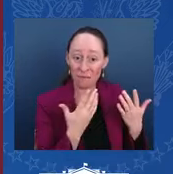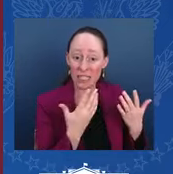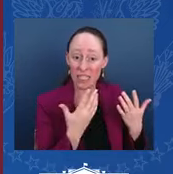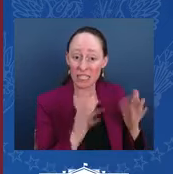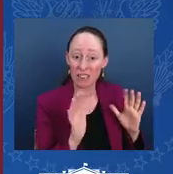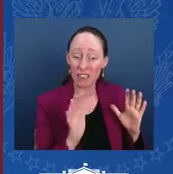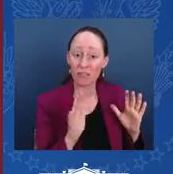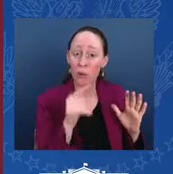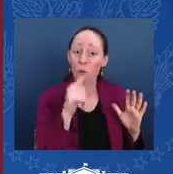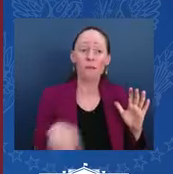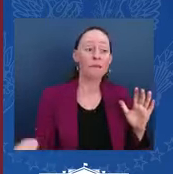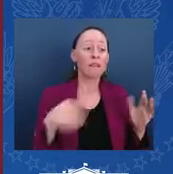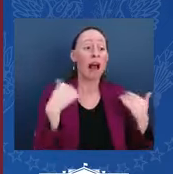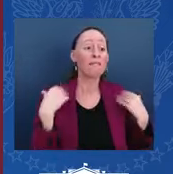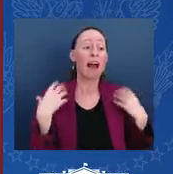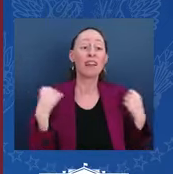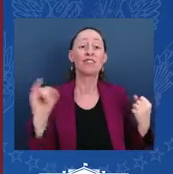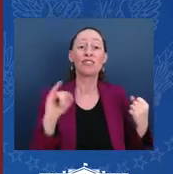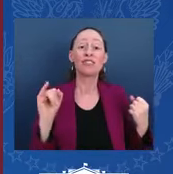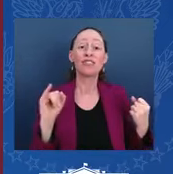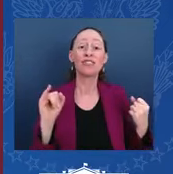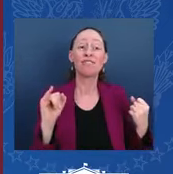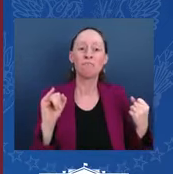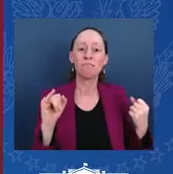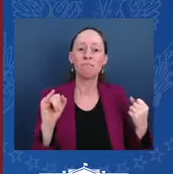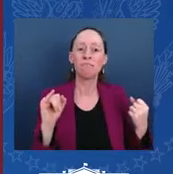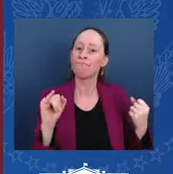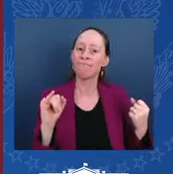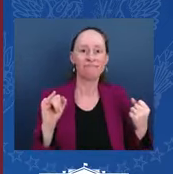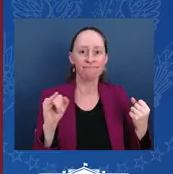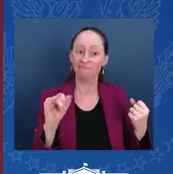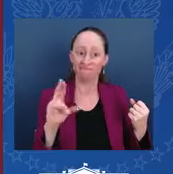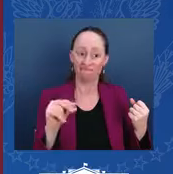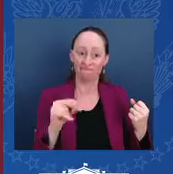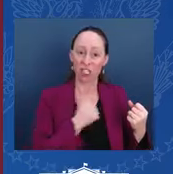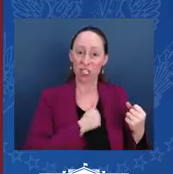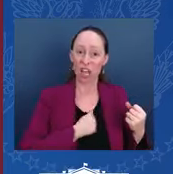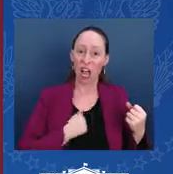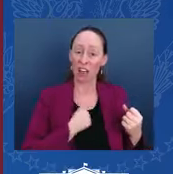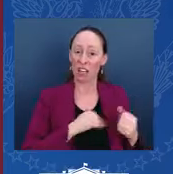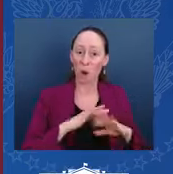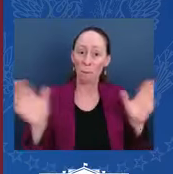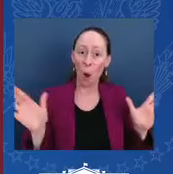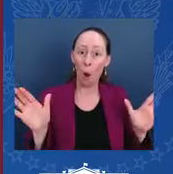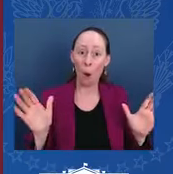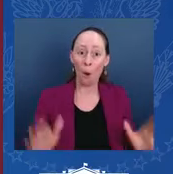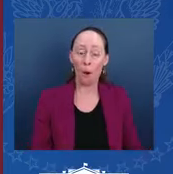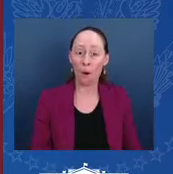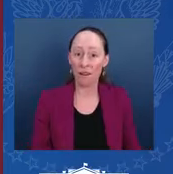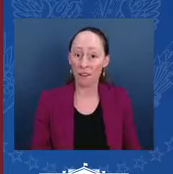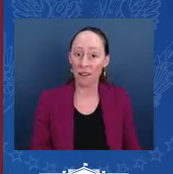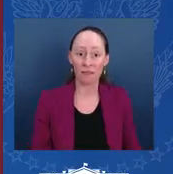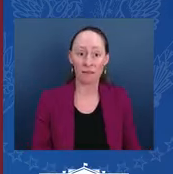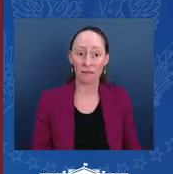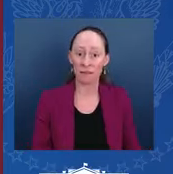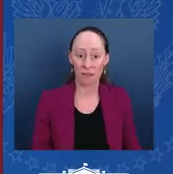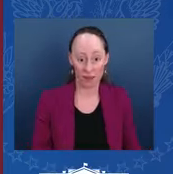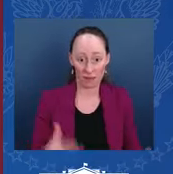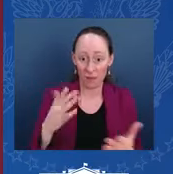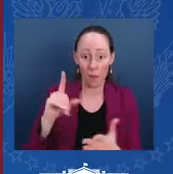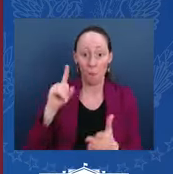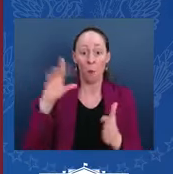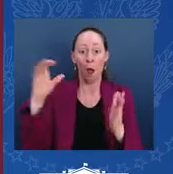million! Over 100 million people could lose health care coverage because they have a pre-existing condition. The only reason they